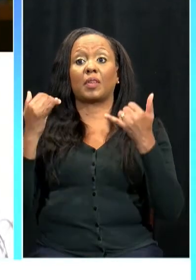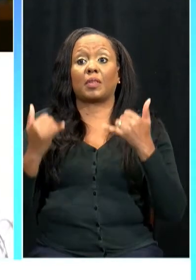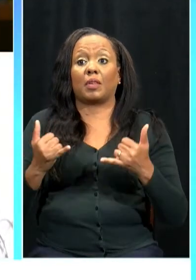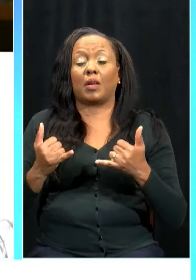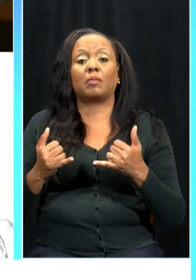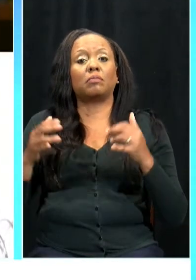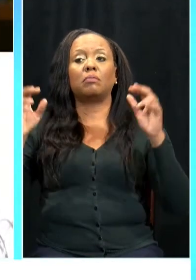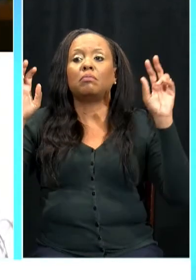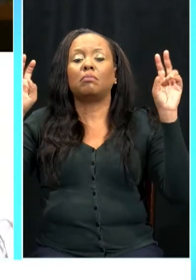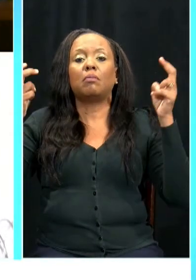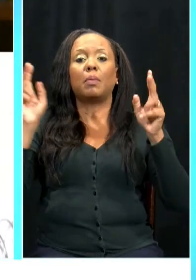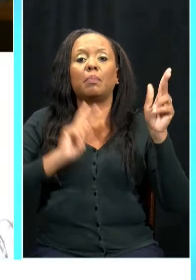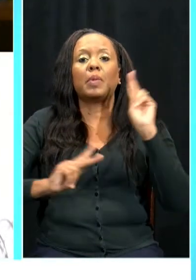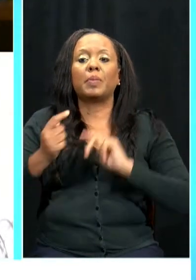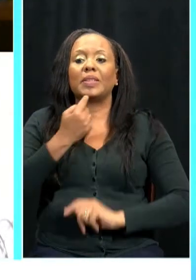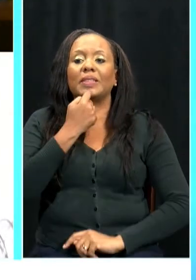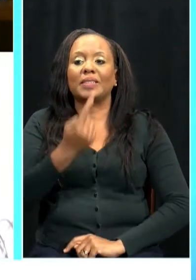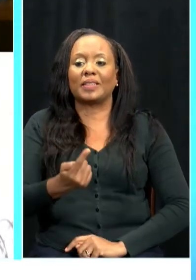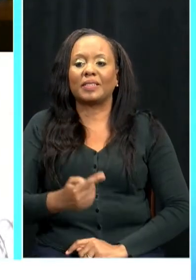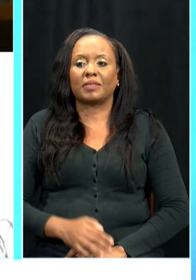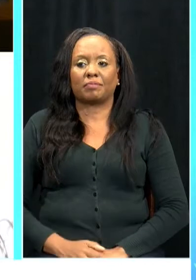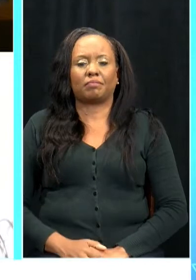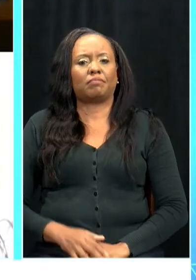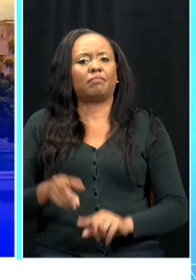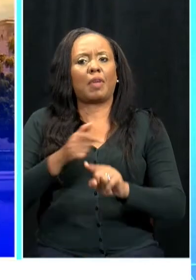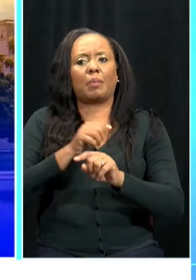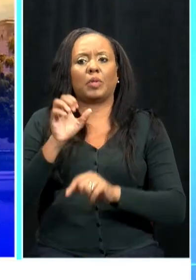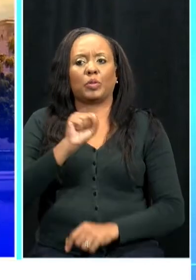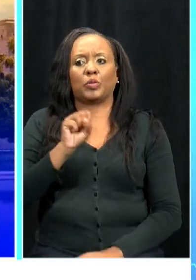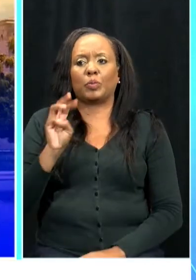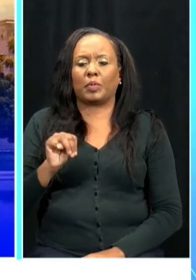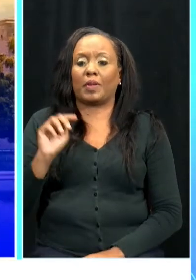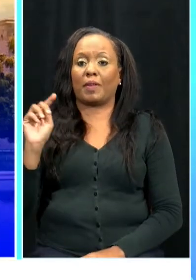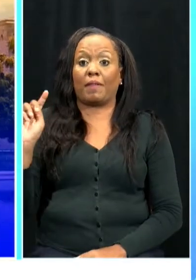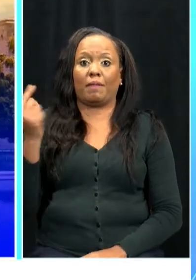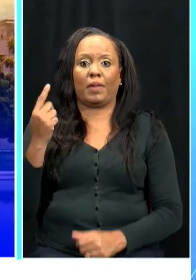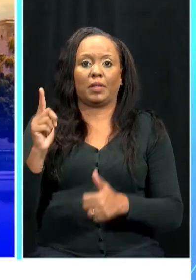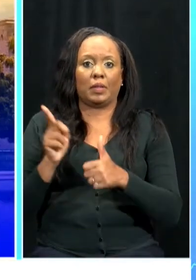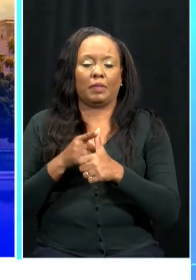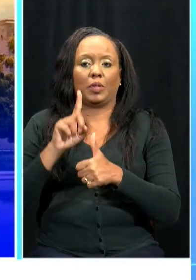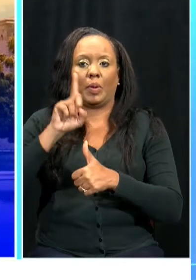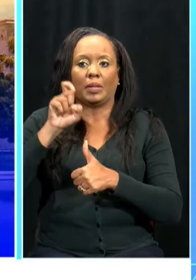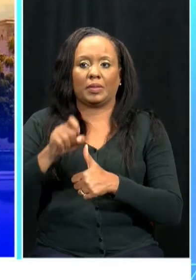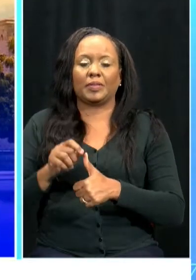segment where we take comments and questions from our social media. So we're going to go with our first one.